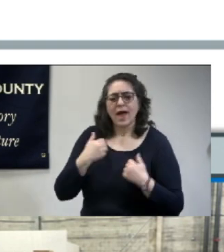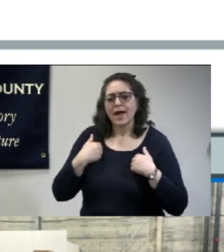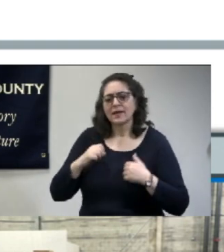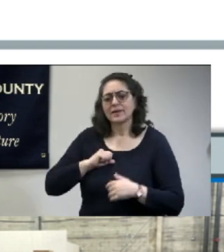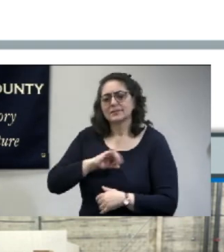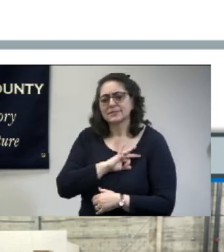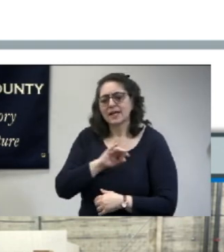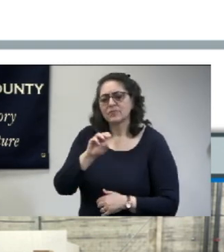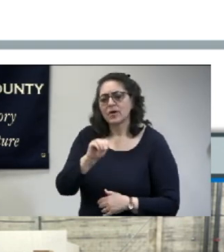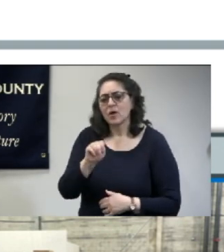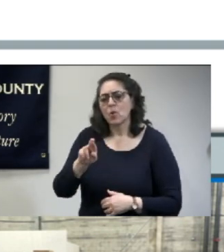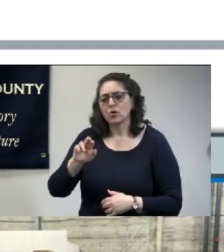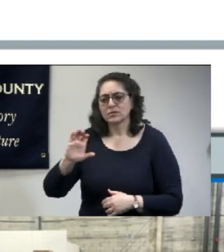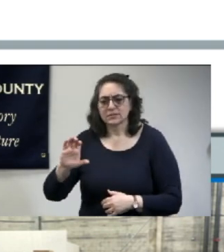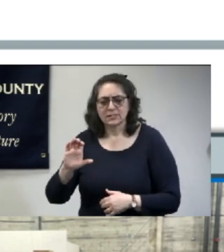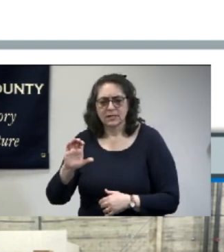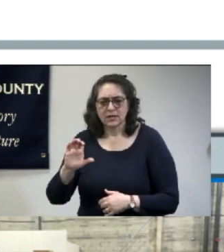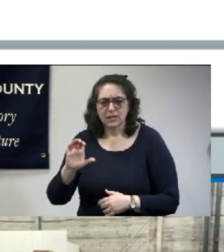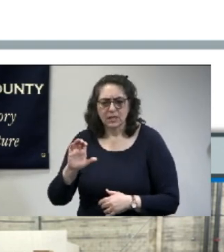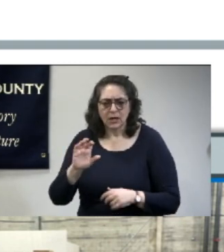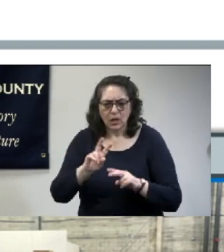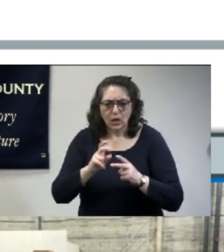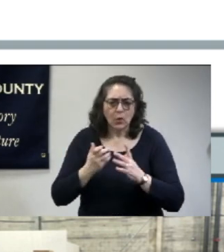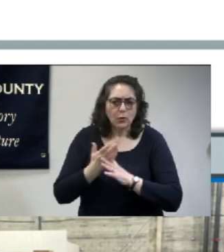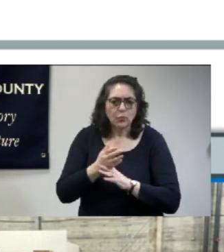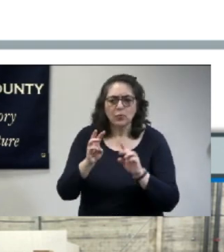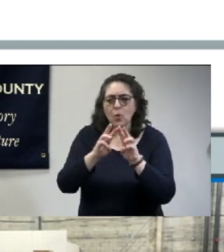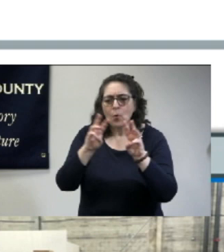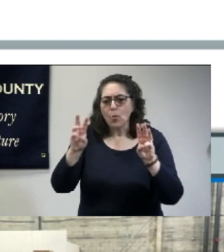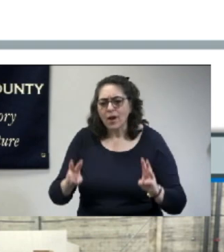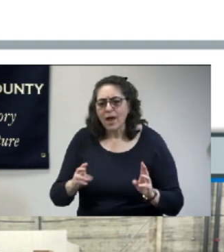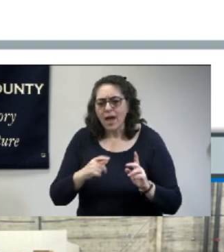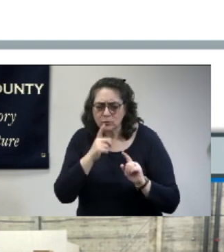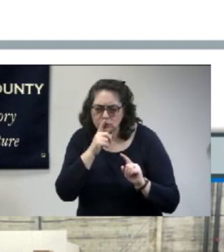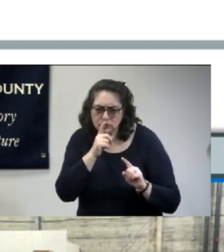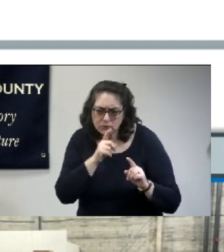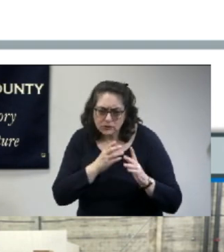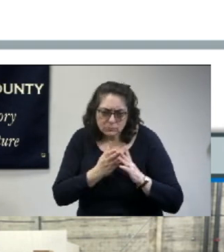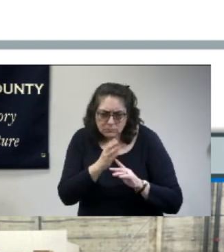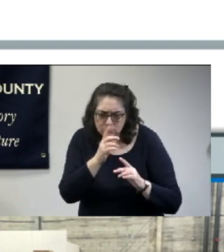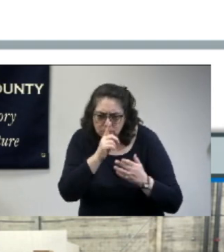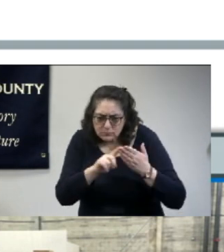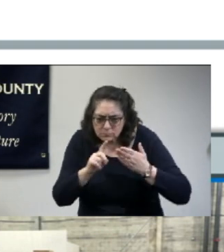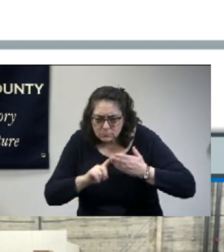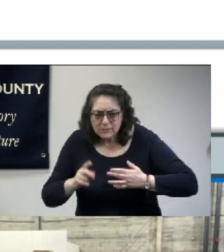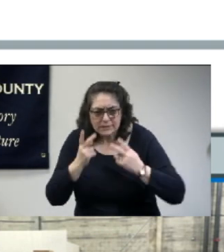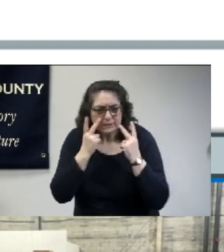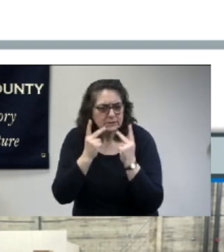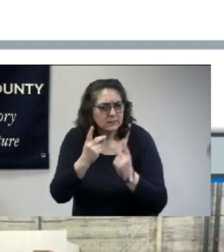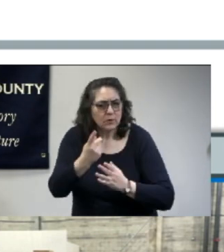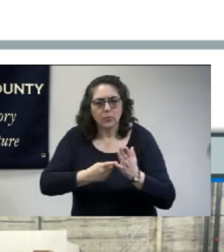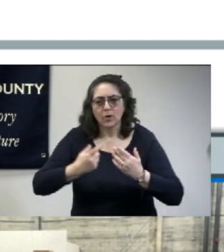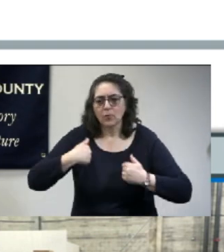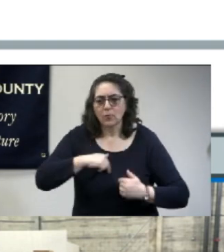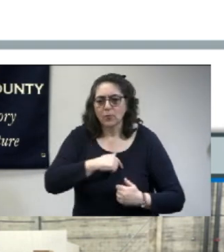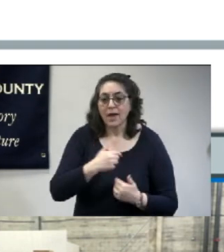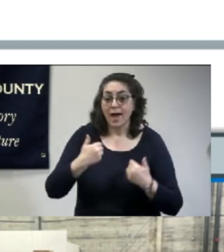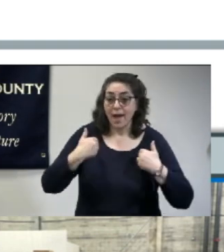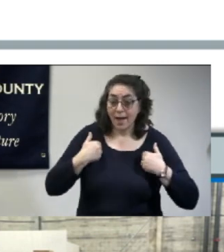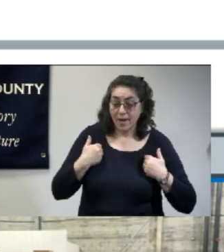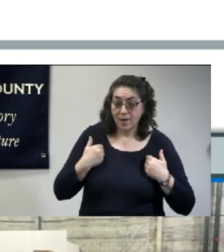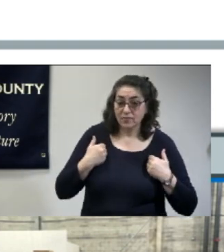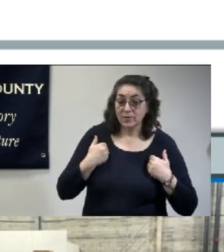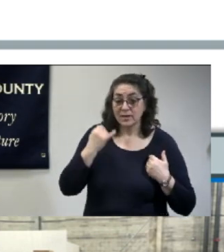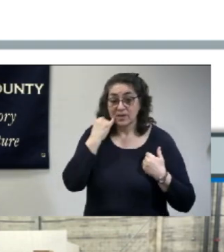each single piece of supply, equipment, just to see what we currently have. And then if we need to